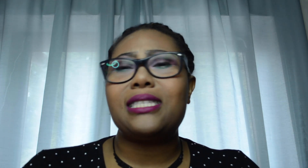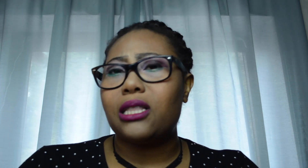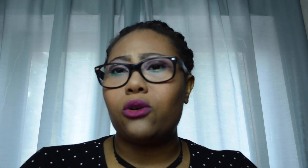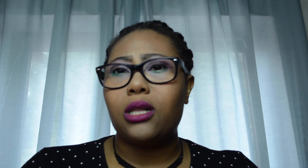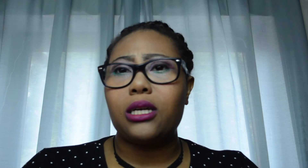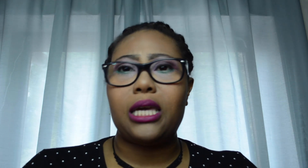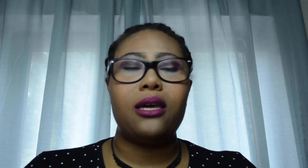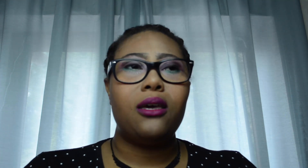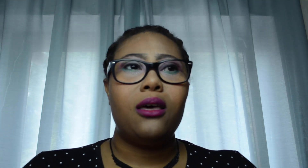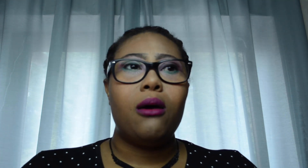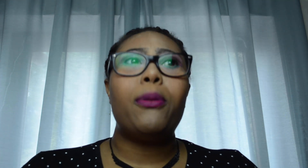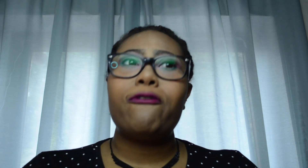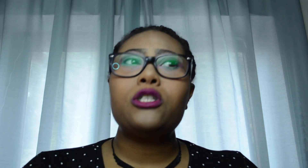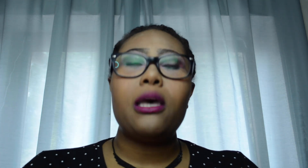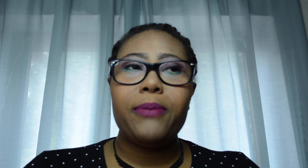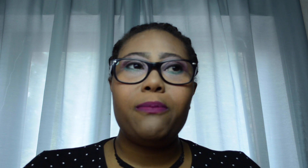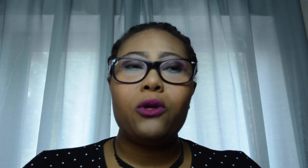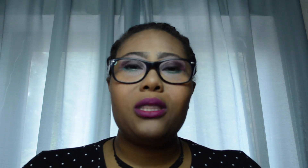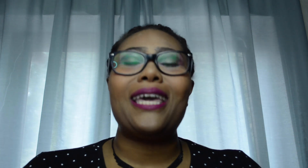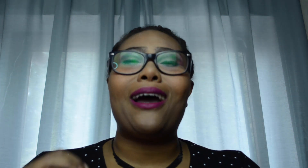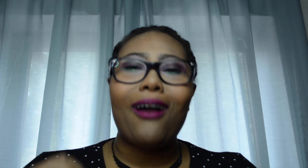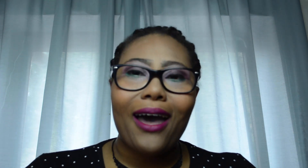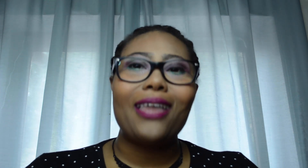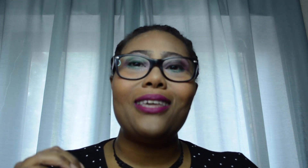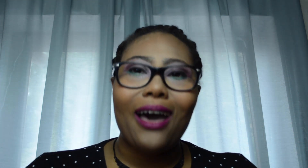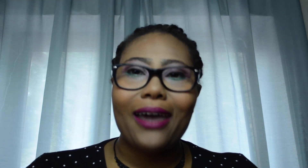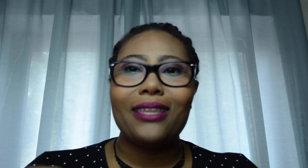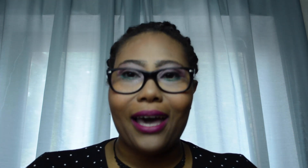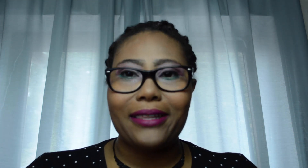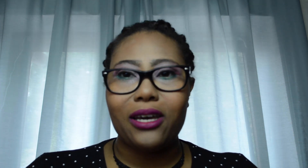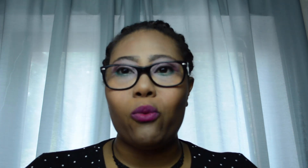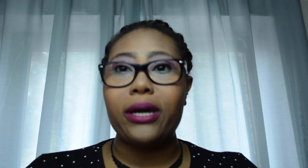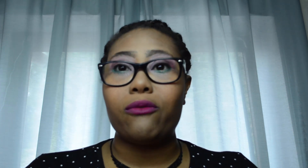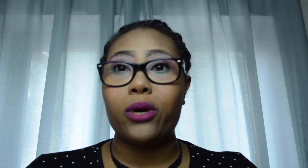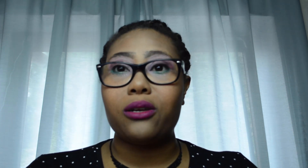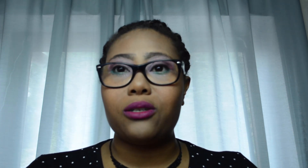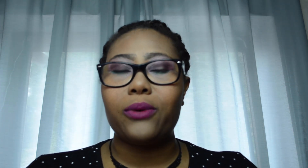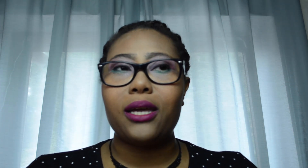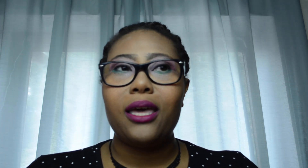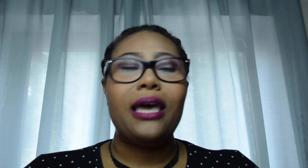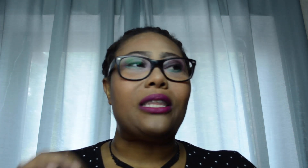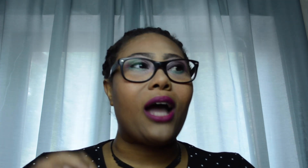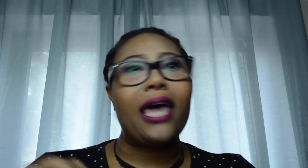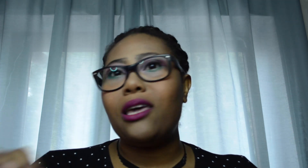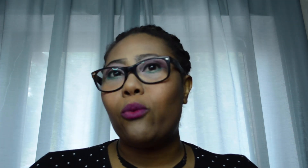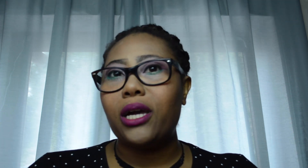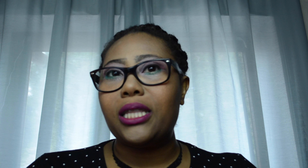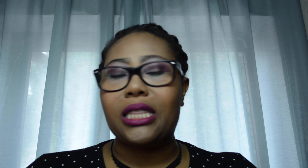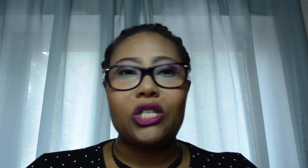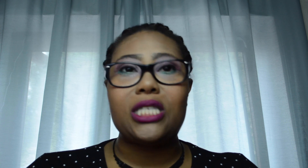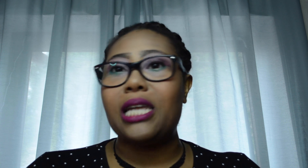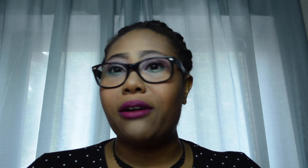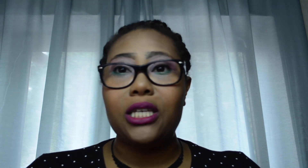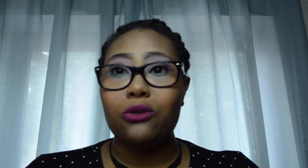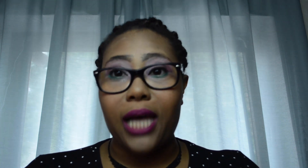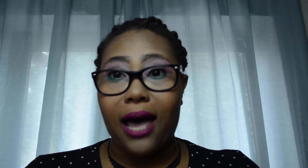delivery is a little clunky. But for some people, they are highly, highly, highly aware of what they're doing. They're highly aware that